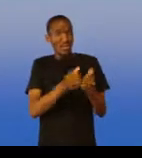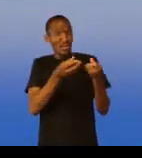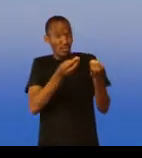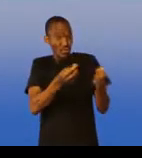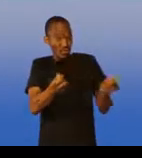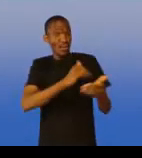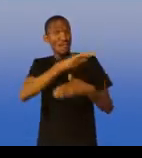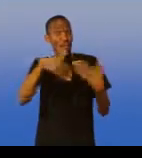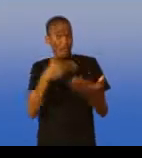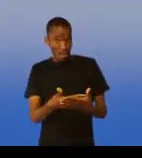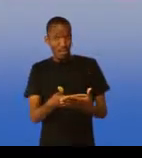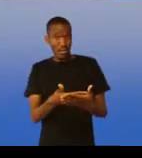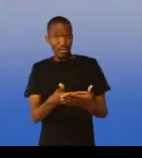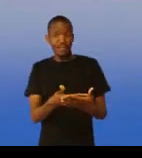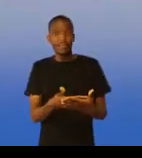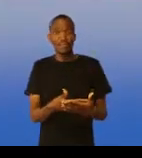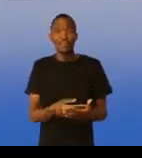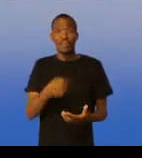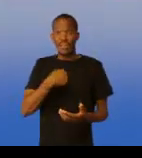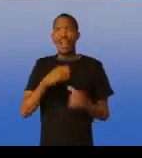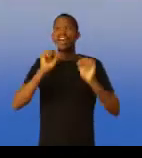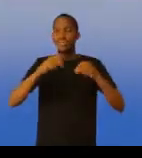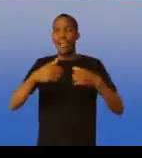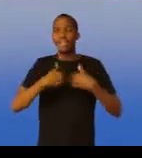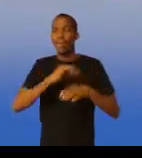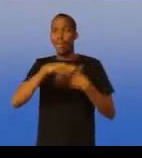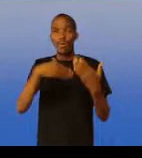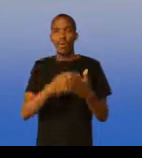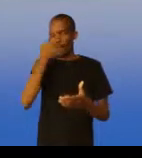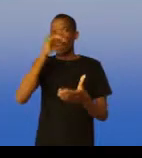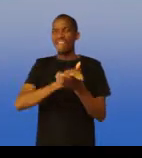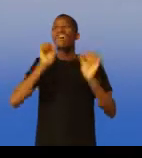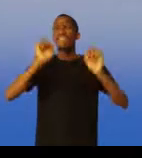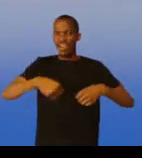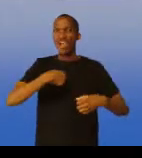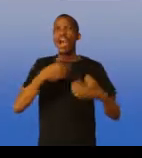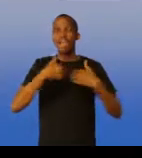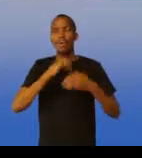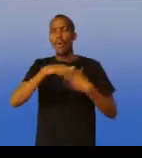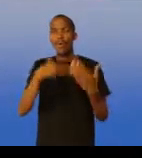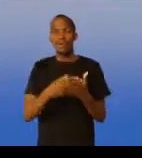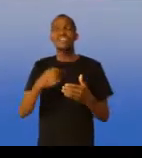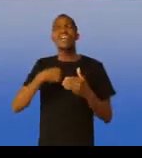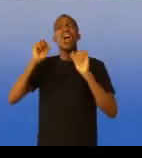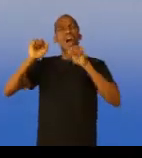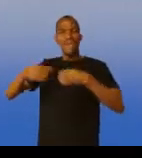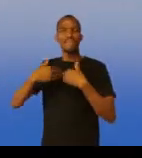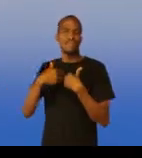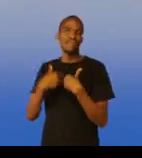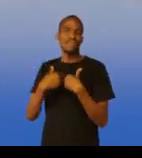all with Treat All. I should have it all, and I believe that I can have it all. You can have it all with Treat